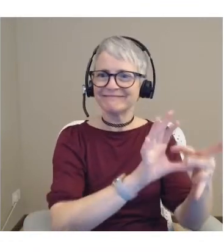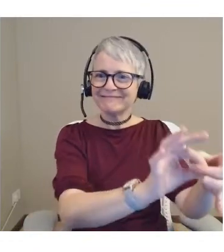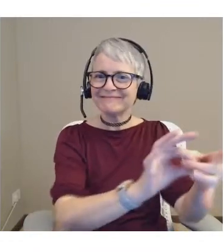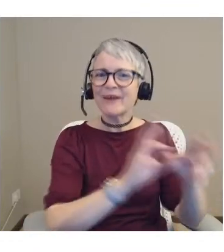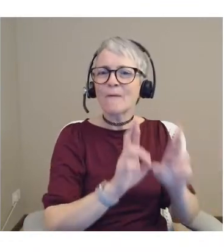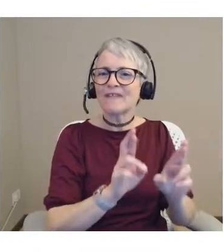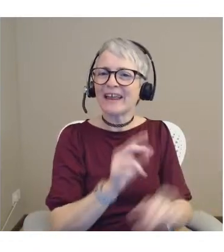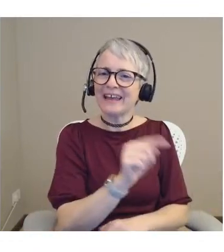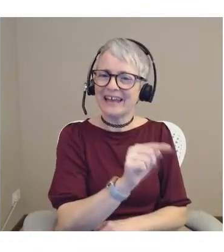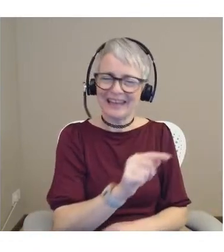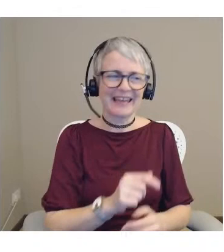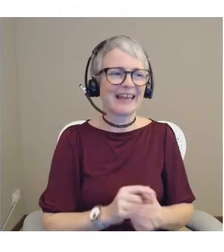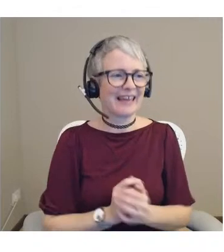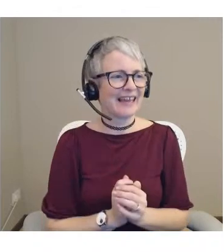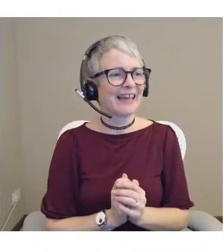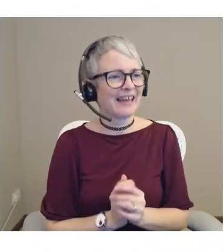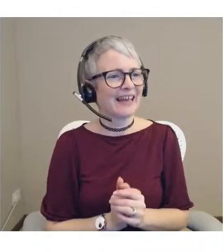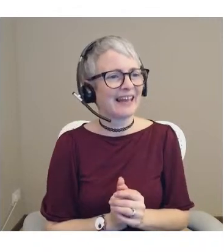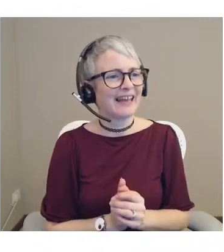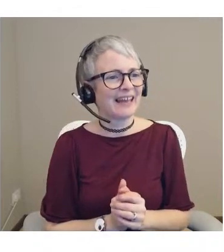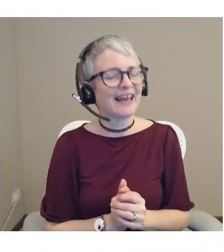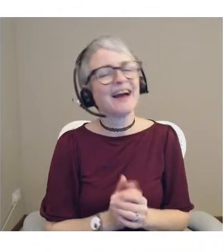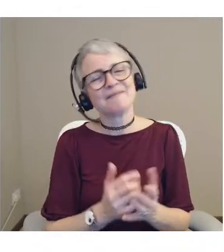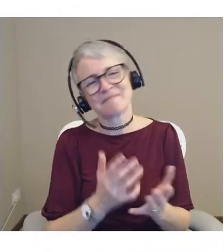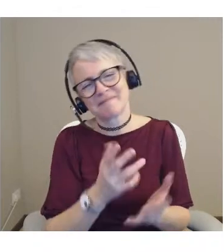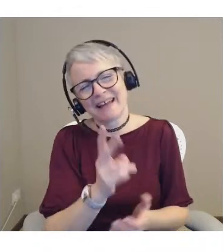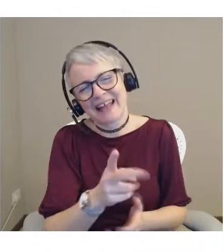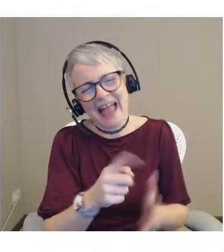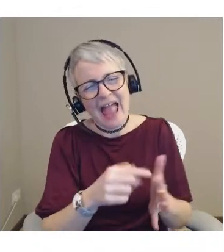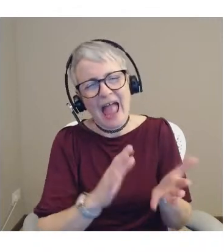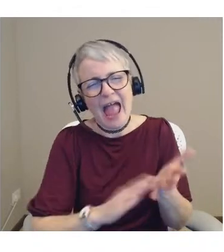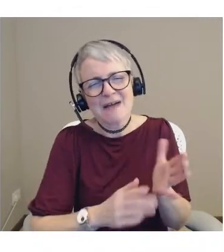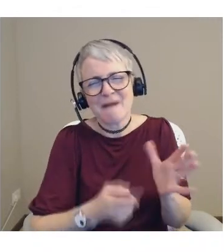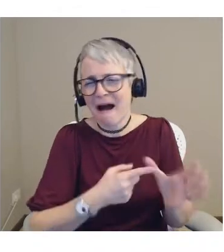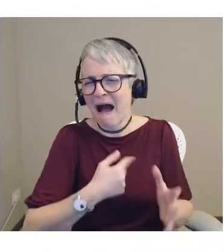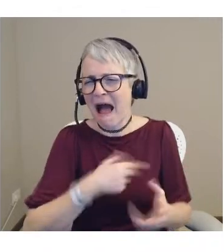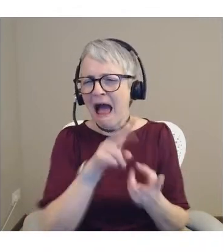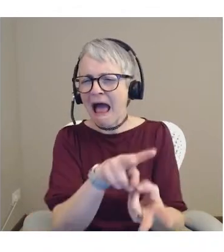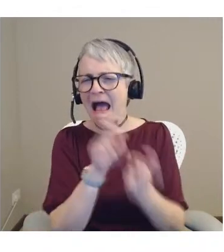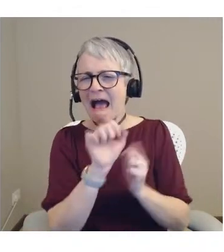I think, as Emma mentioned again, I'm sorry, Emma, I'm quoting you a lot.